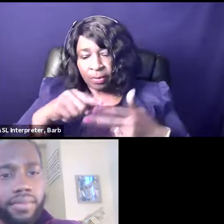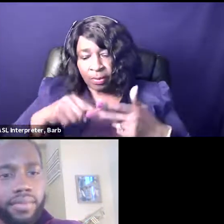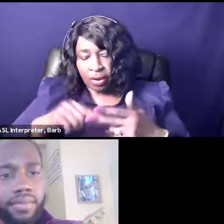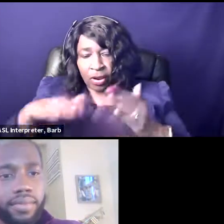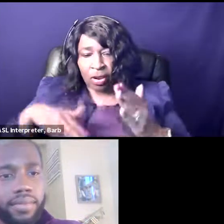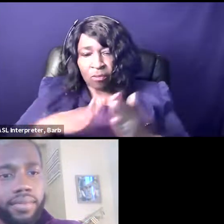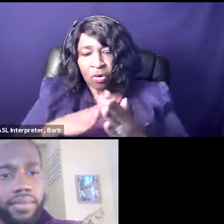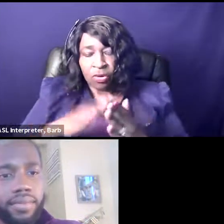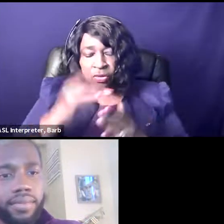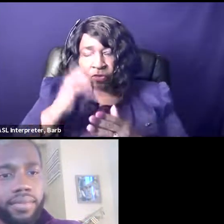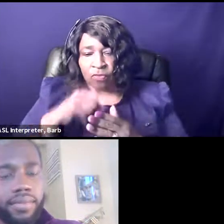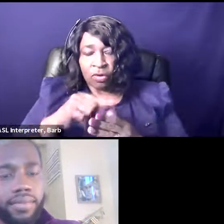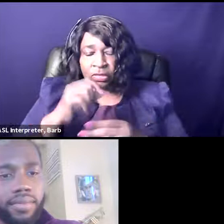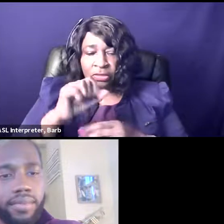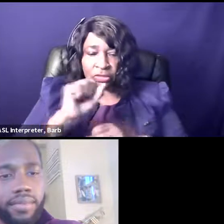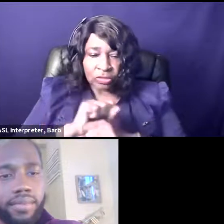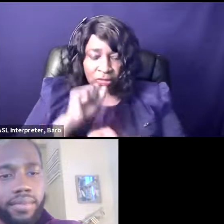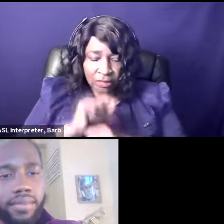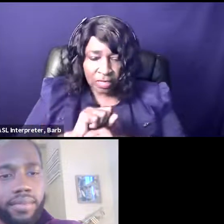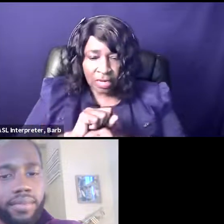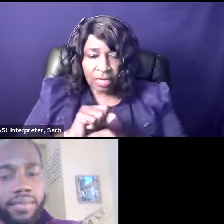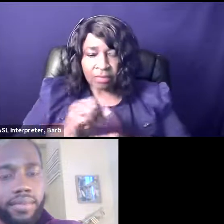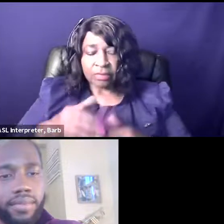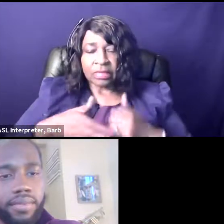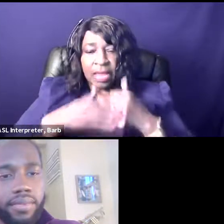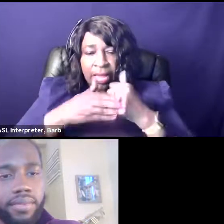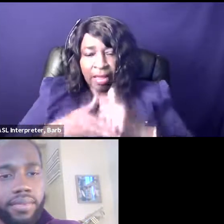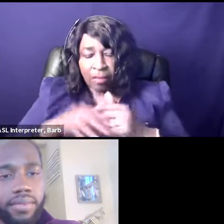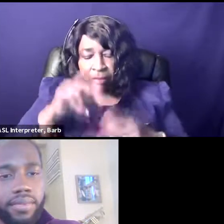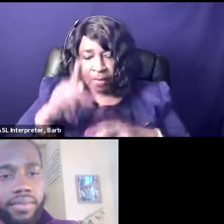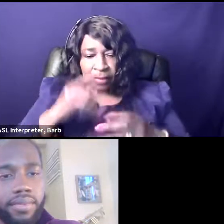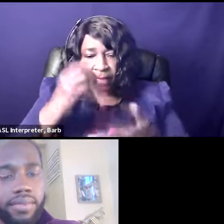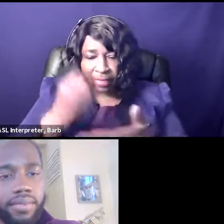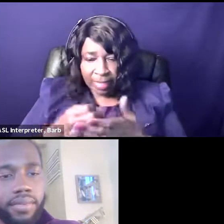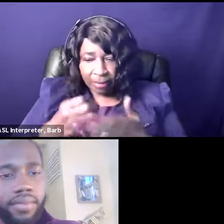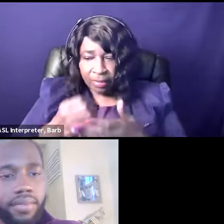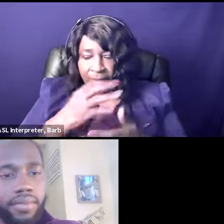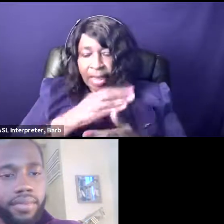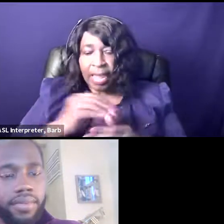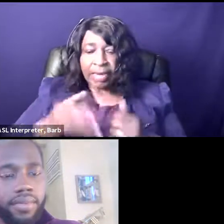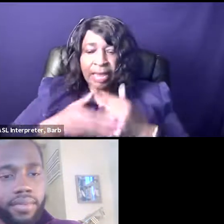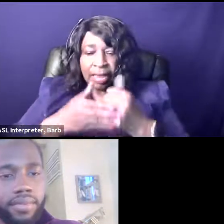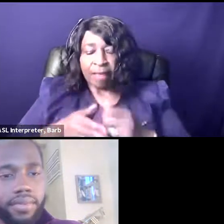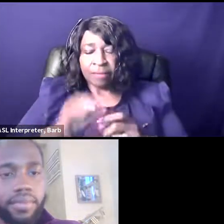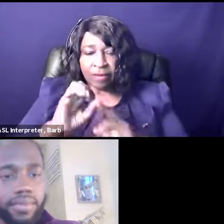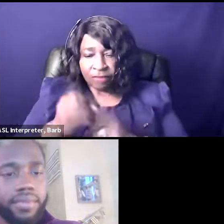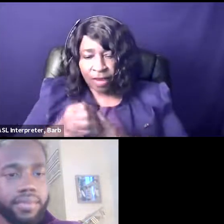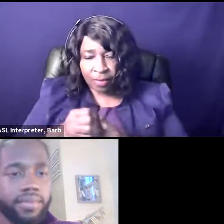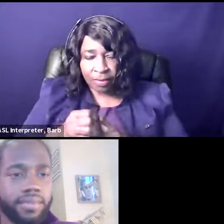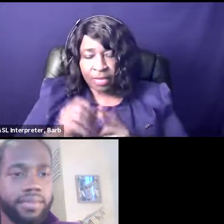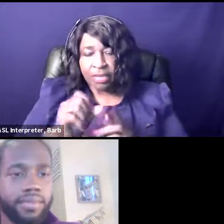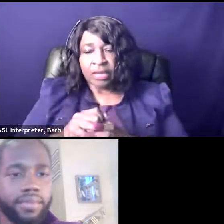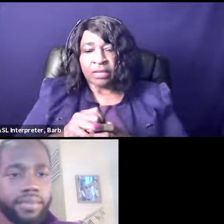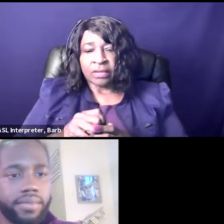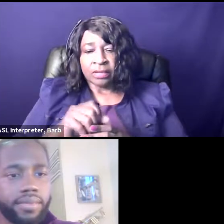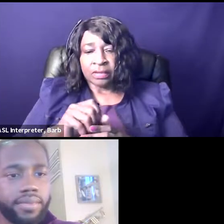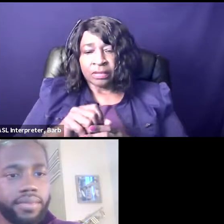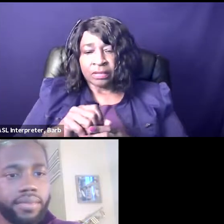jobs, help people economically and help the environment, right? So kind of the triple bottom line of